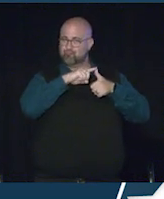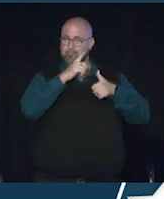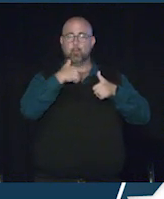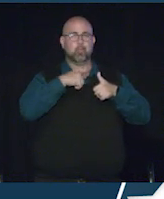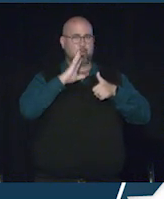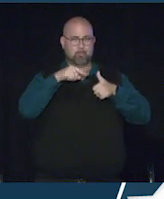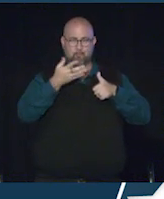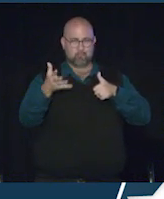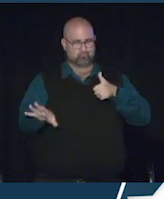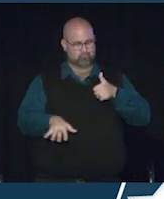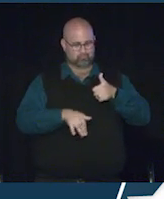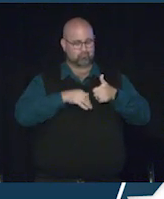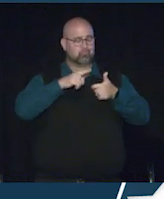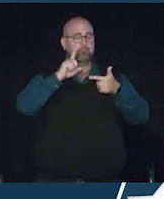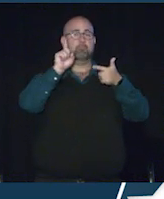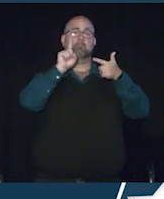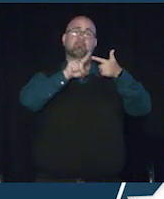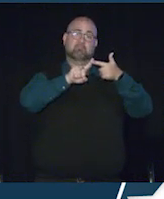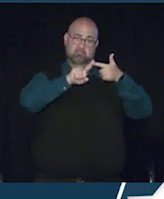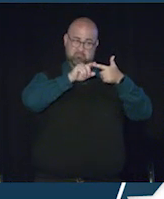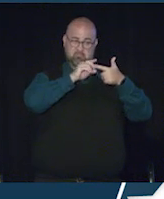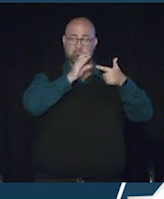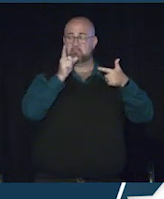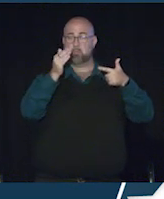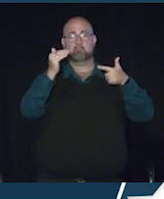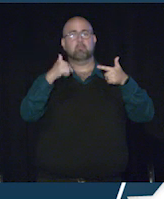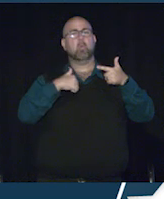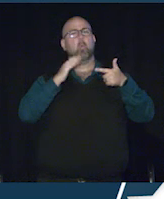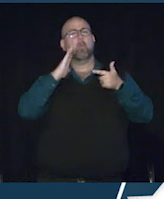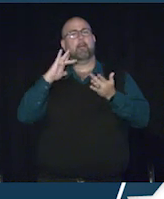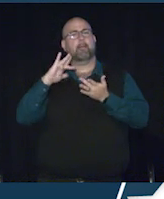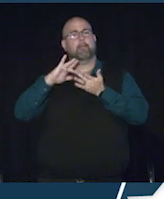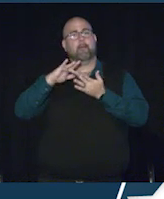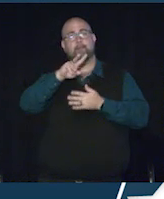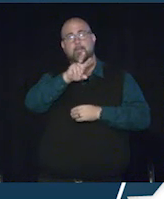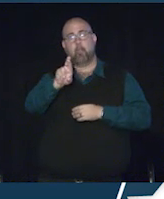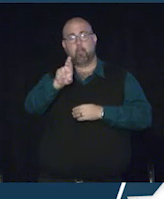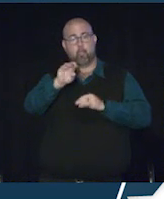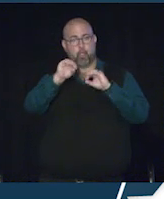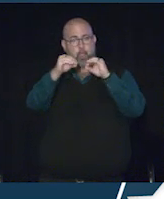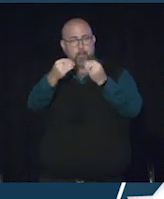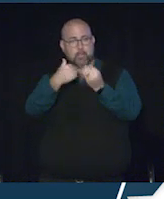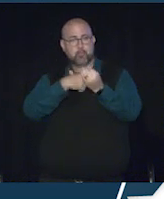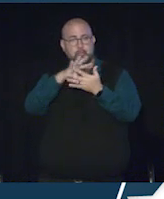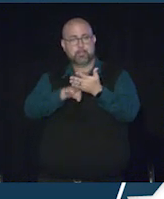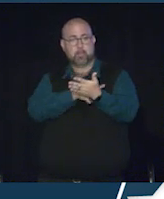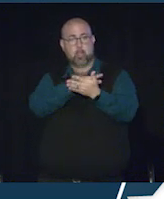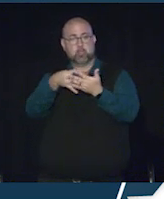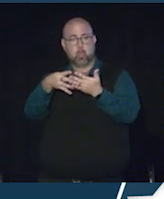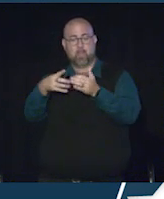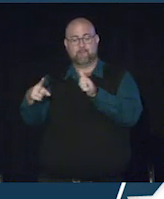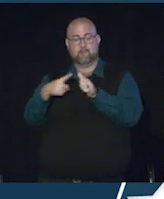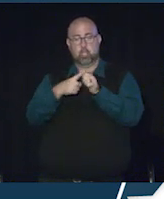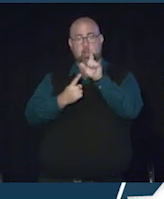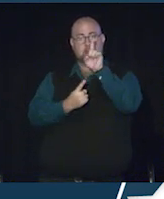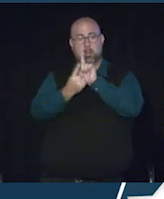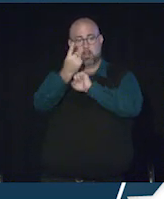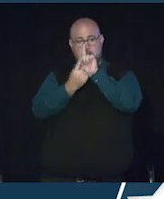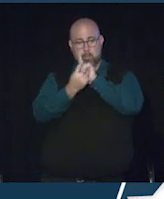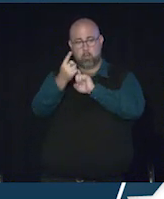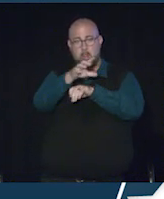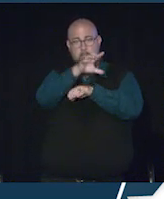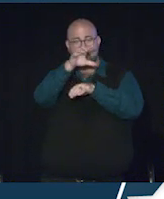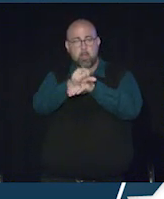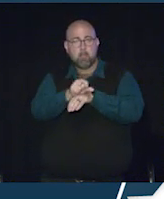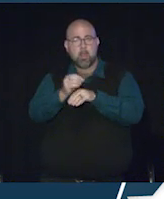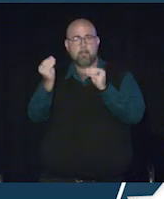earlier. From there, the individual will be contacted by the VR office to schedule an initial one-on-one appointment to learn more about the